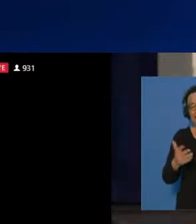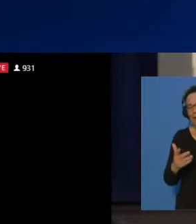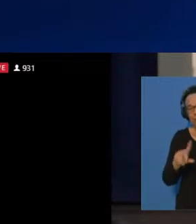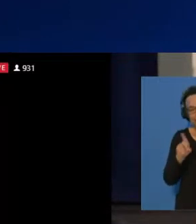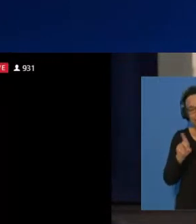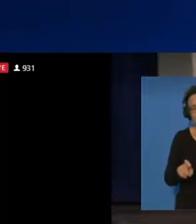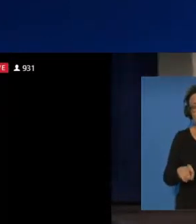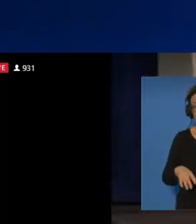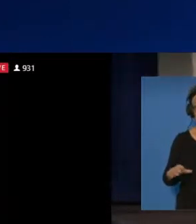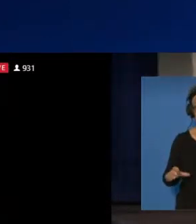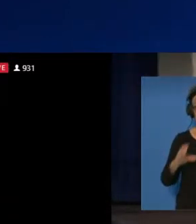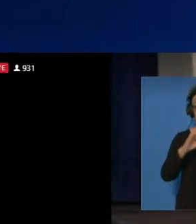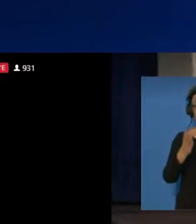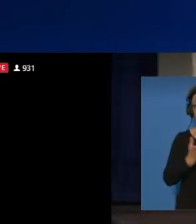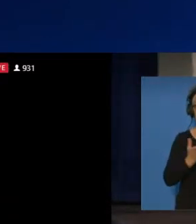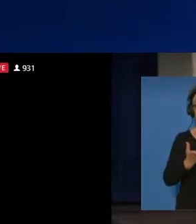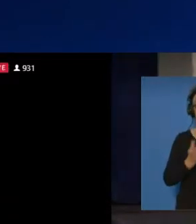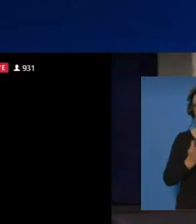critical services at